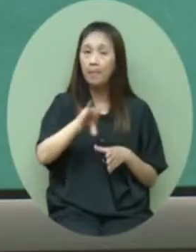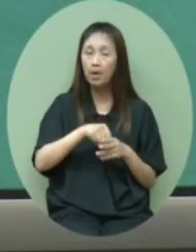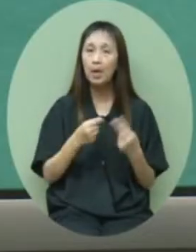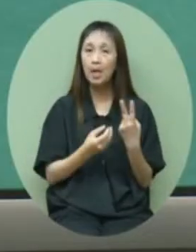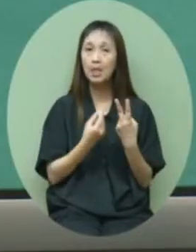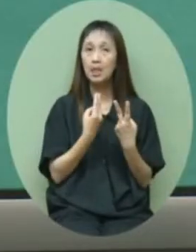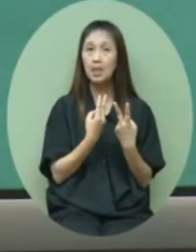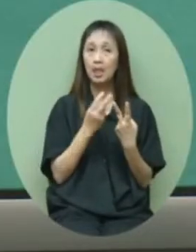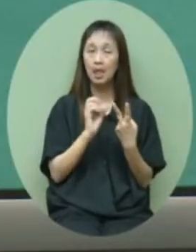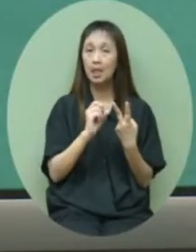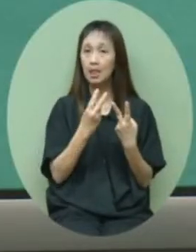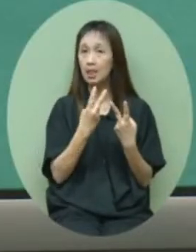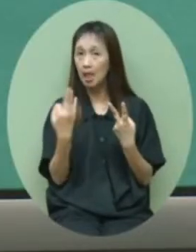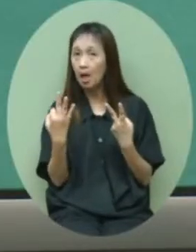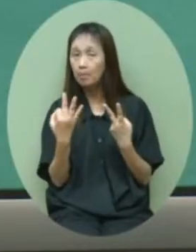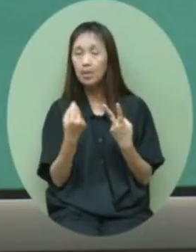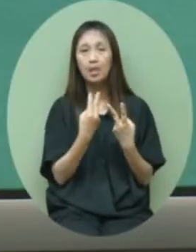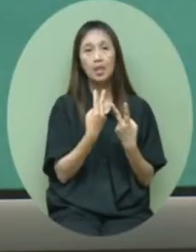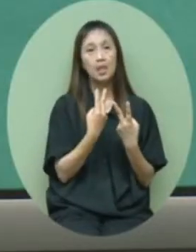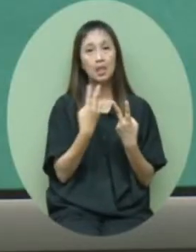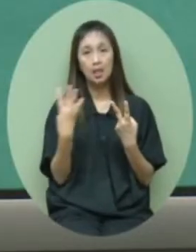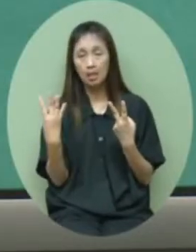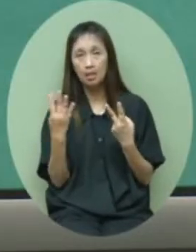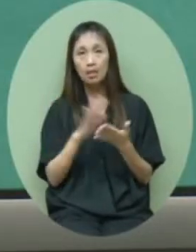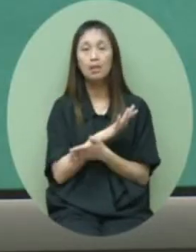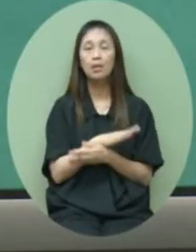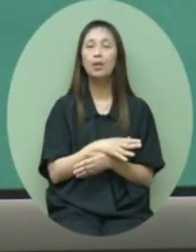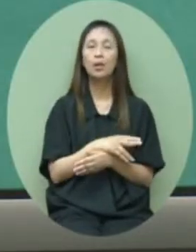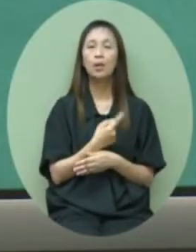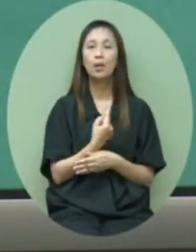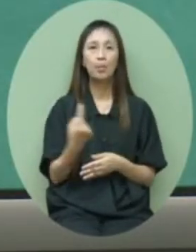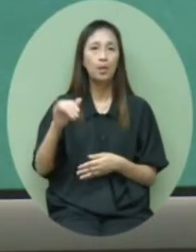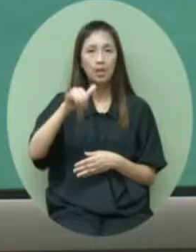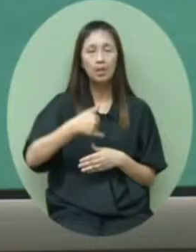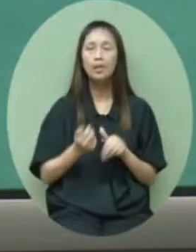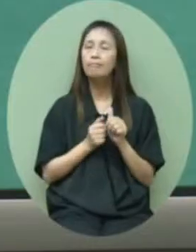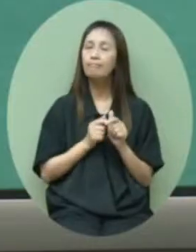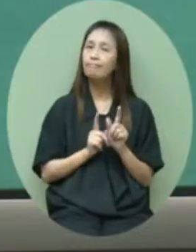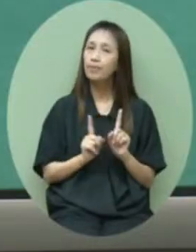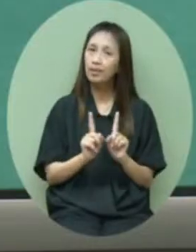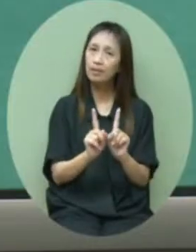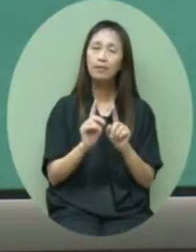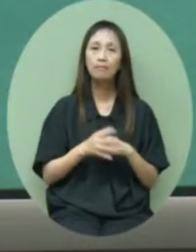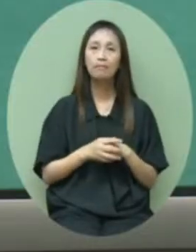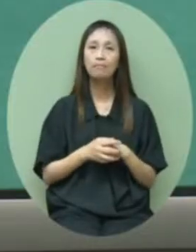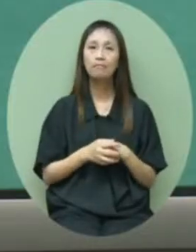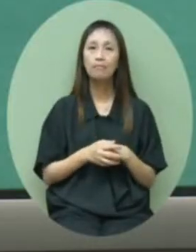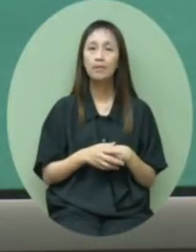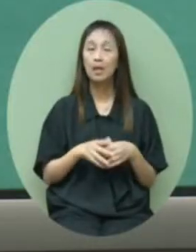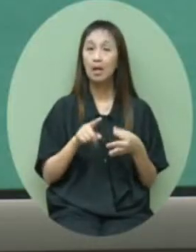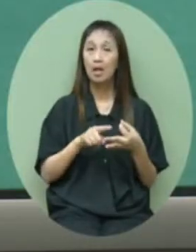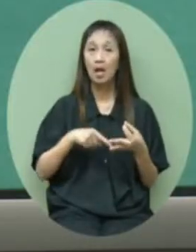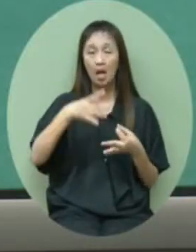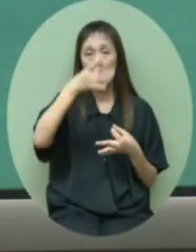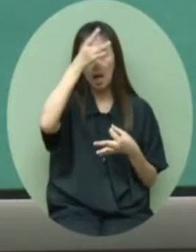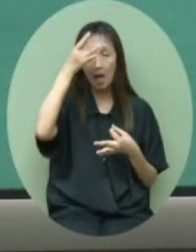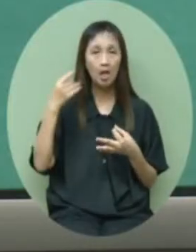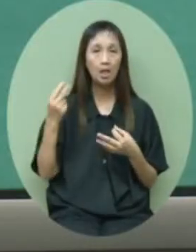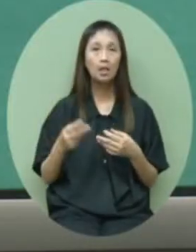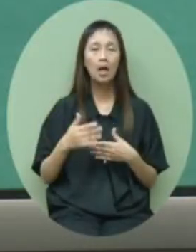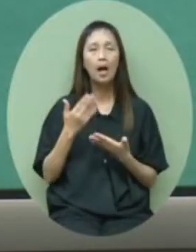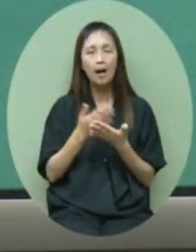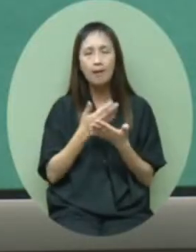he had paid two visits to Hong Kong, including one in 2023 and the other in 2024. On each